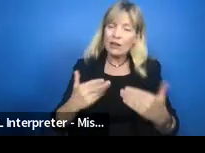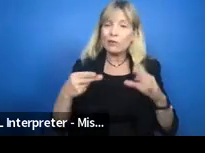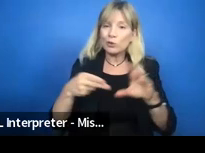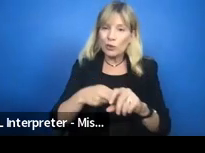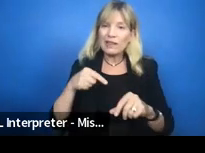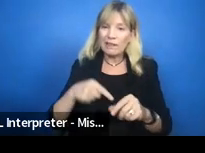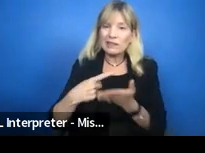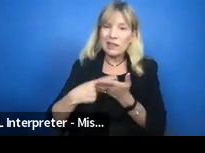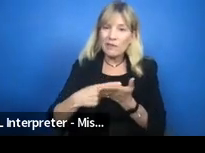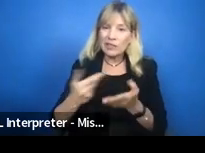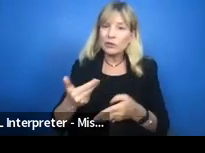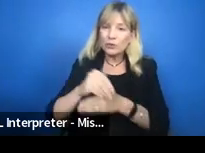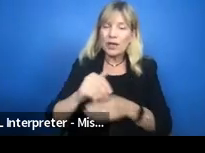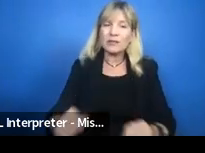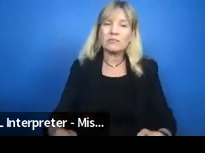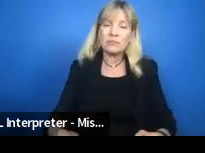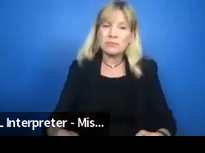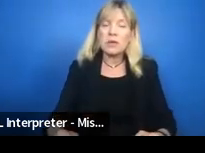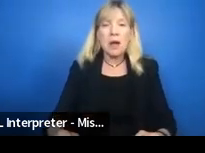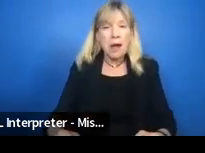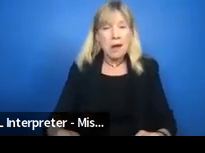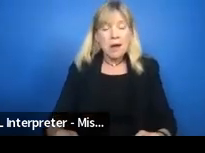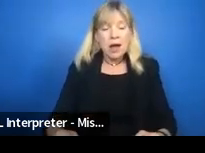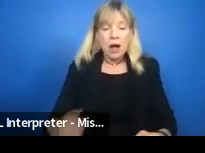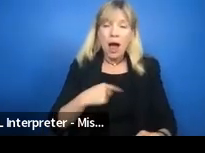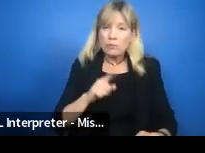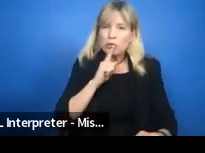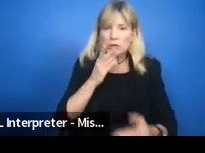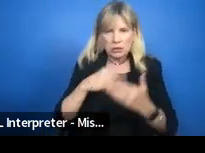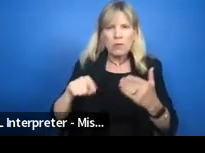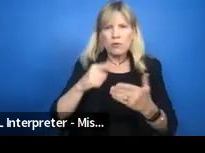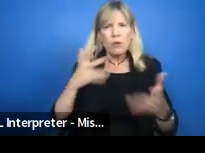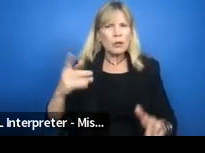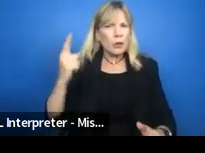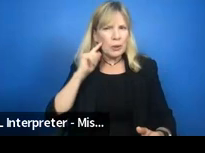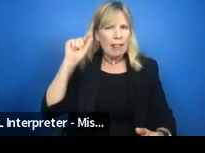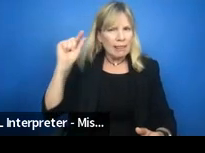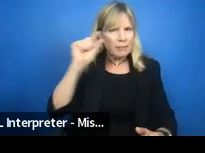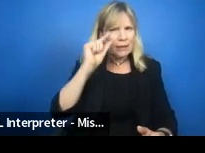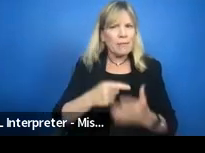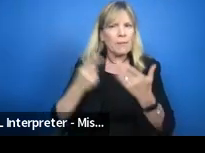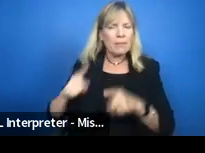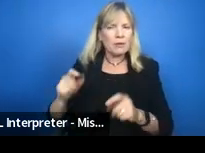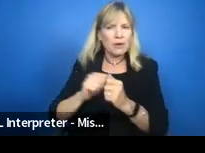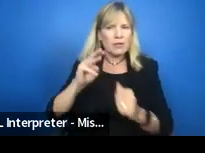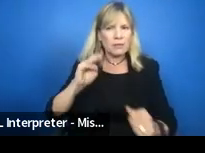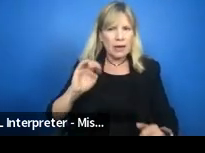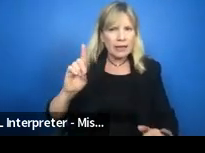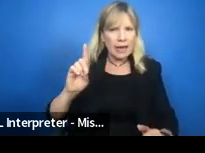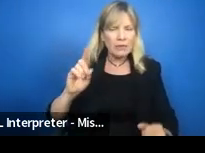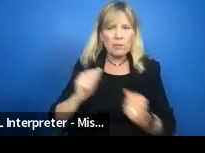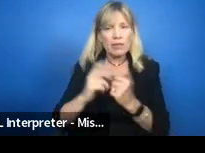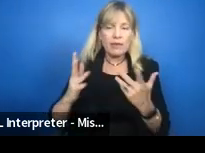the conversation tonight. I'm sure that some of you've probably heard a bit about what's happening with Medicaid here with the